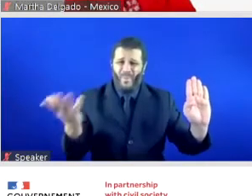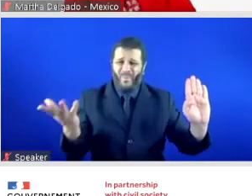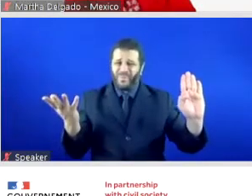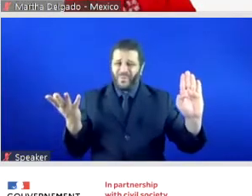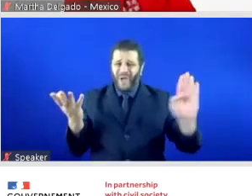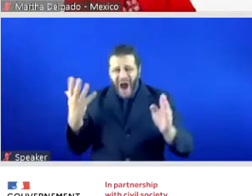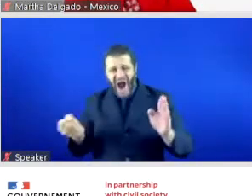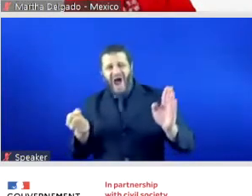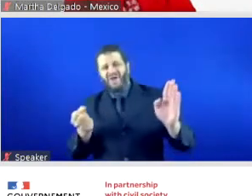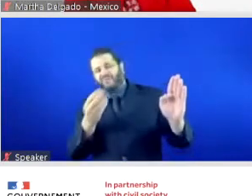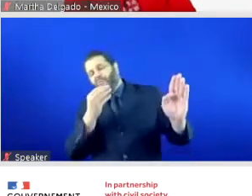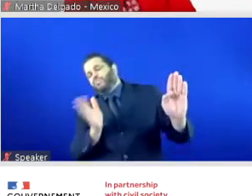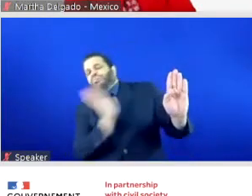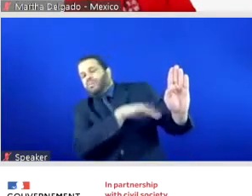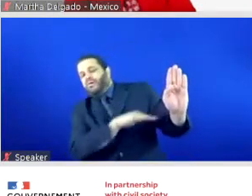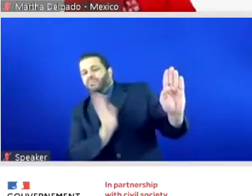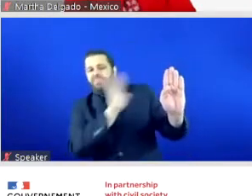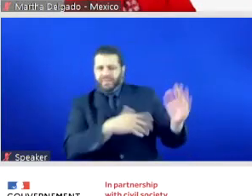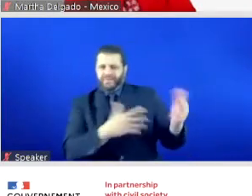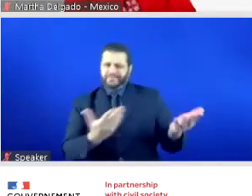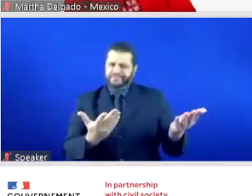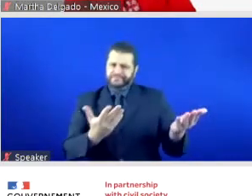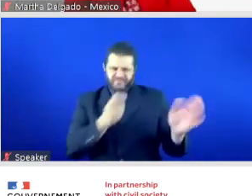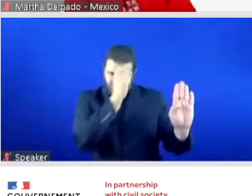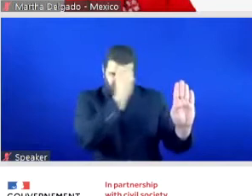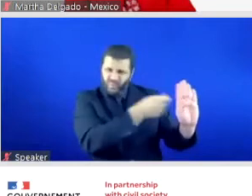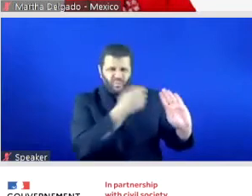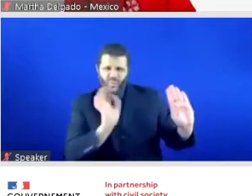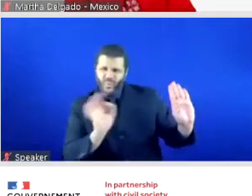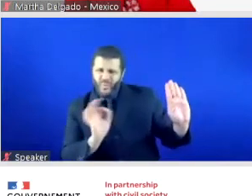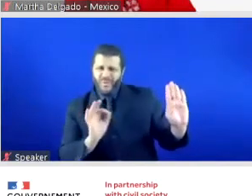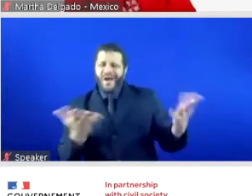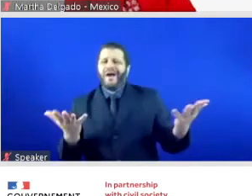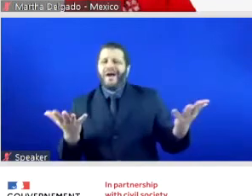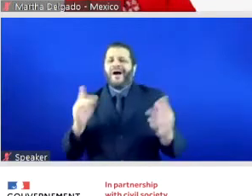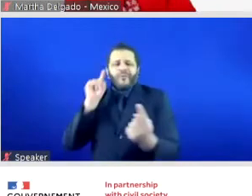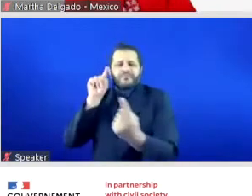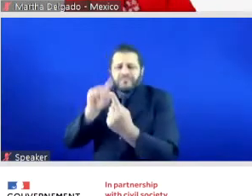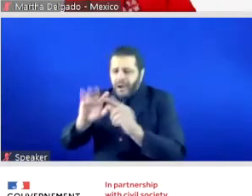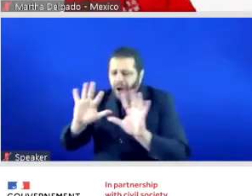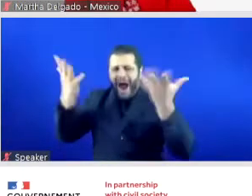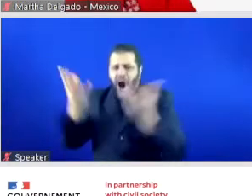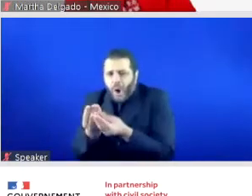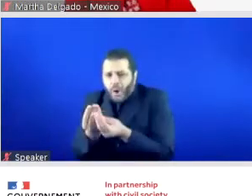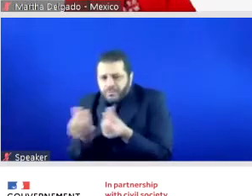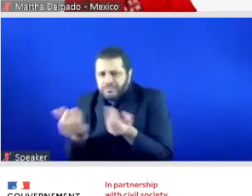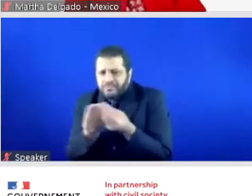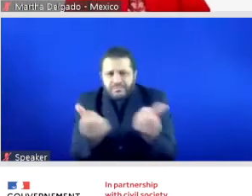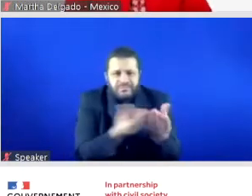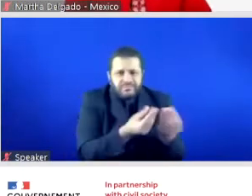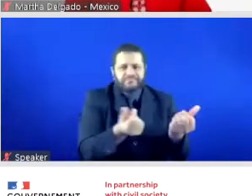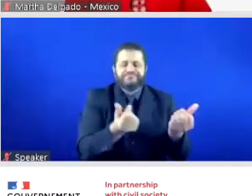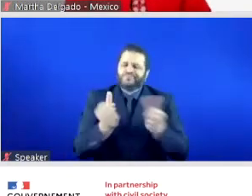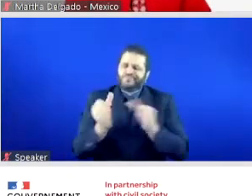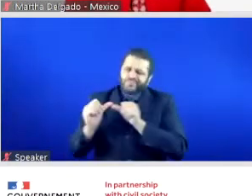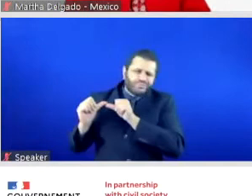leaders out on social media and at every chance we have, because we don't think you're saying the truth. A fifth and very, very important